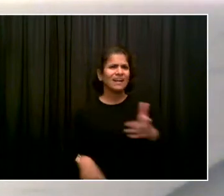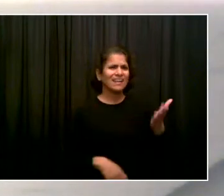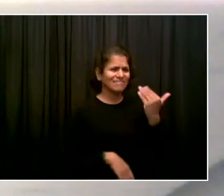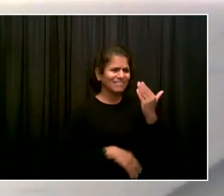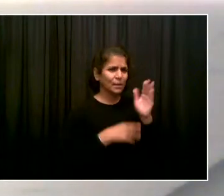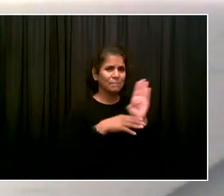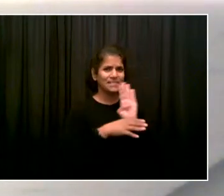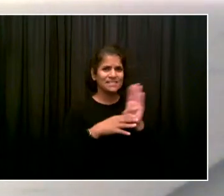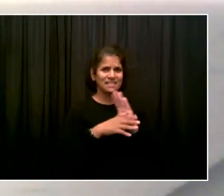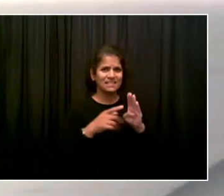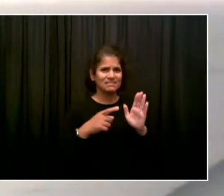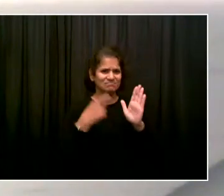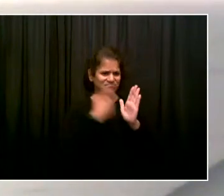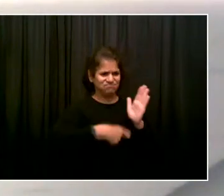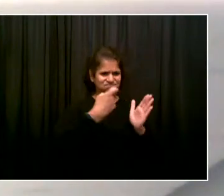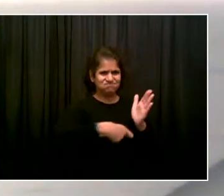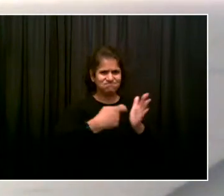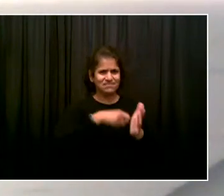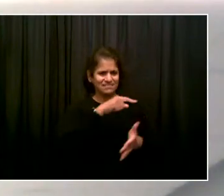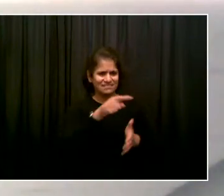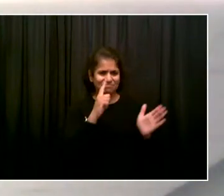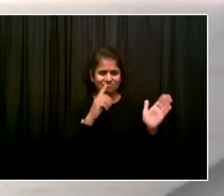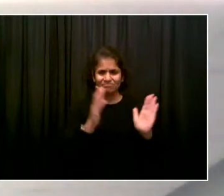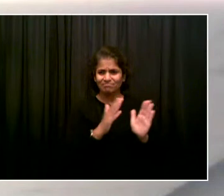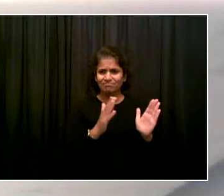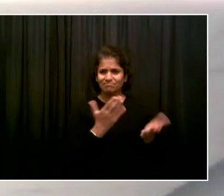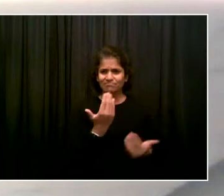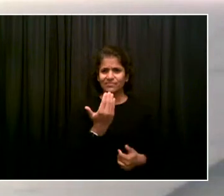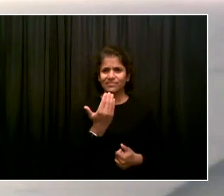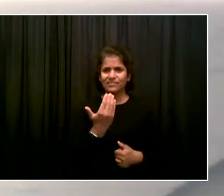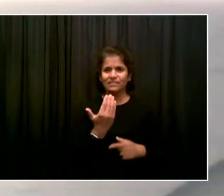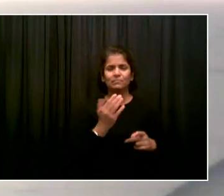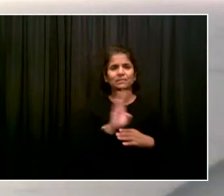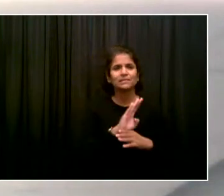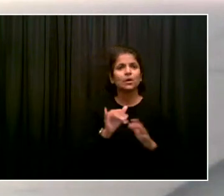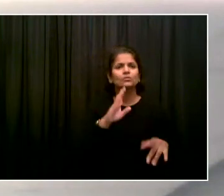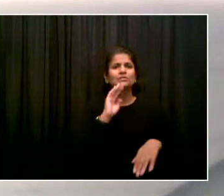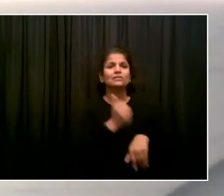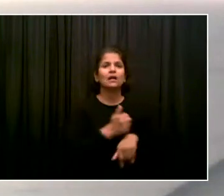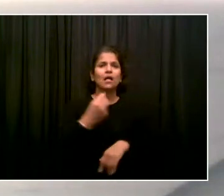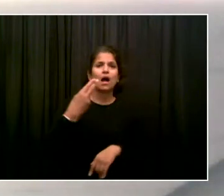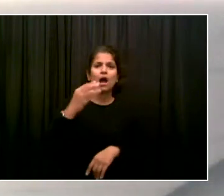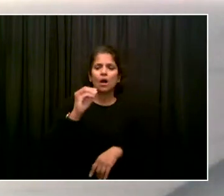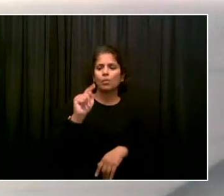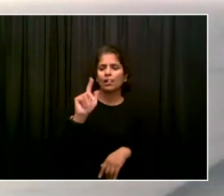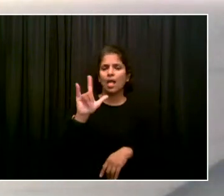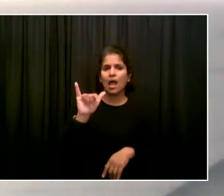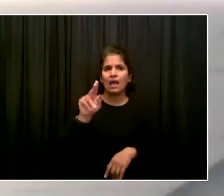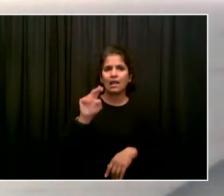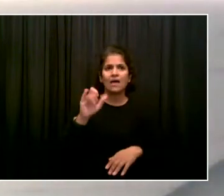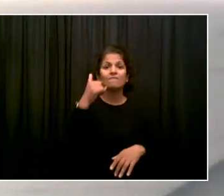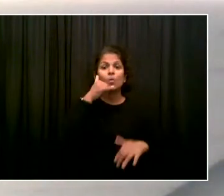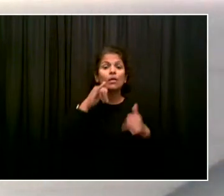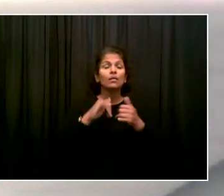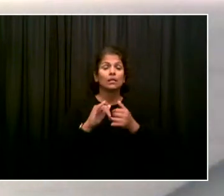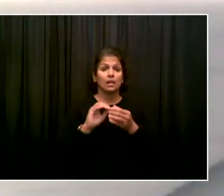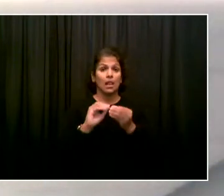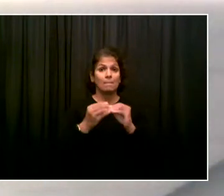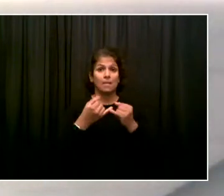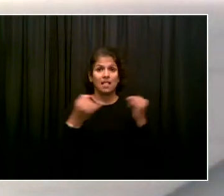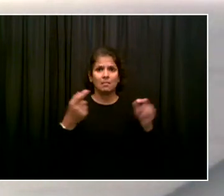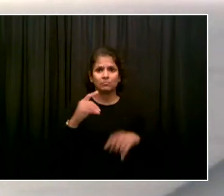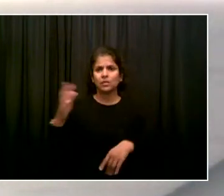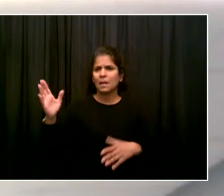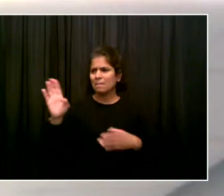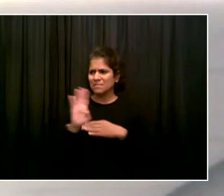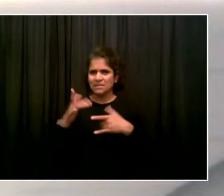keep saying, please reach out to us at our hotline. We want to make sure that you're able to connect with us at SBS,